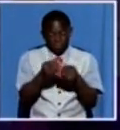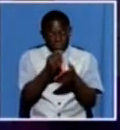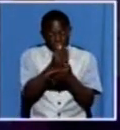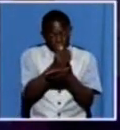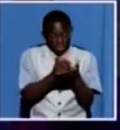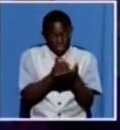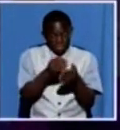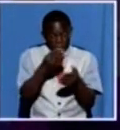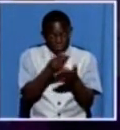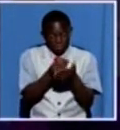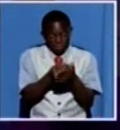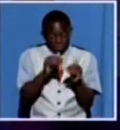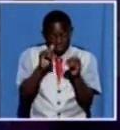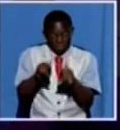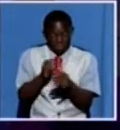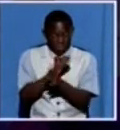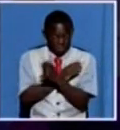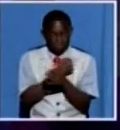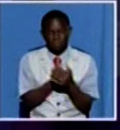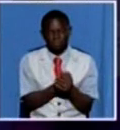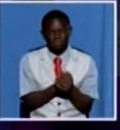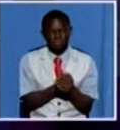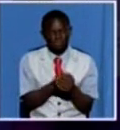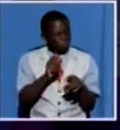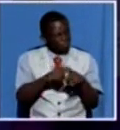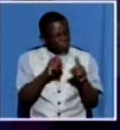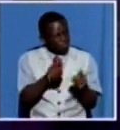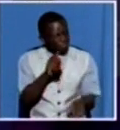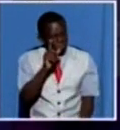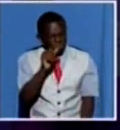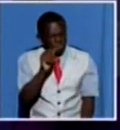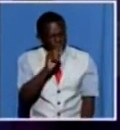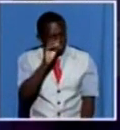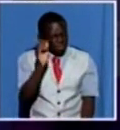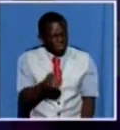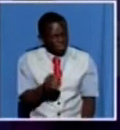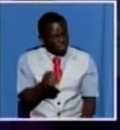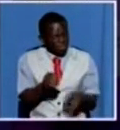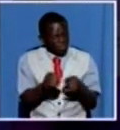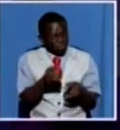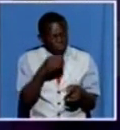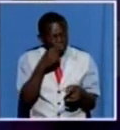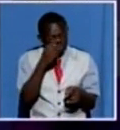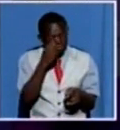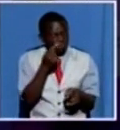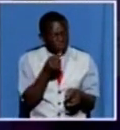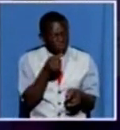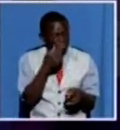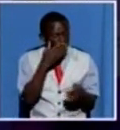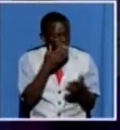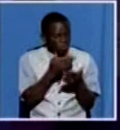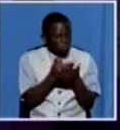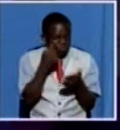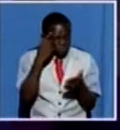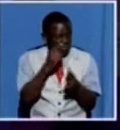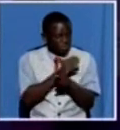is that for the Zambians, this 20%? How is it going? You heard there are mixed reactions to it. Is it